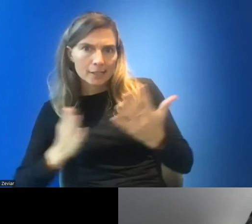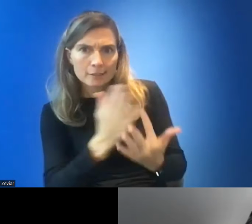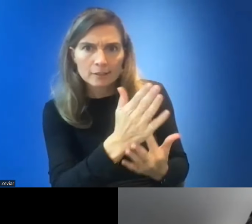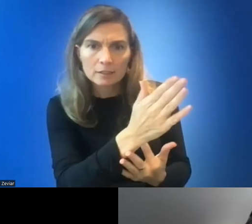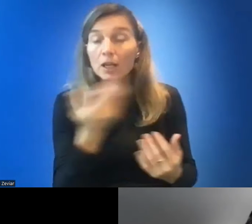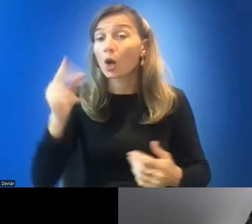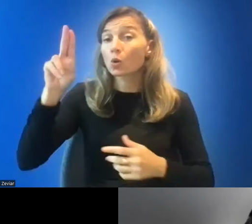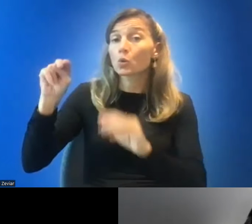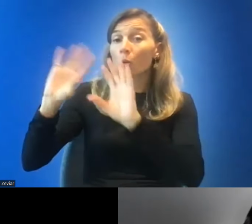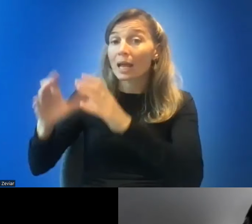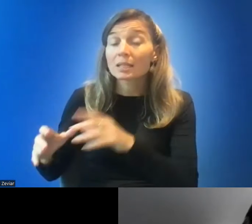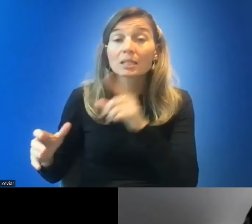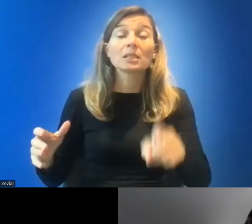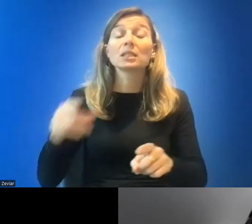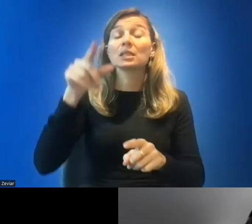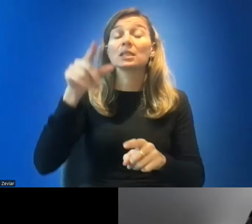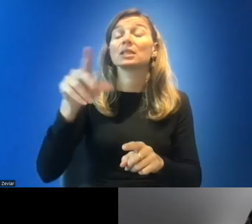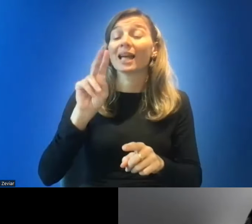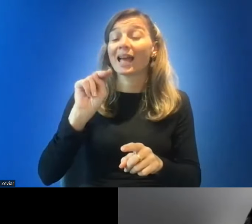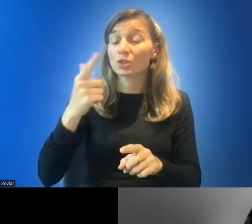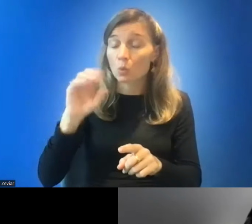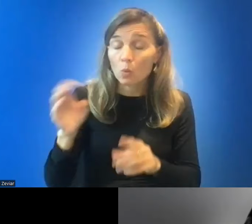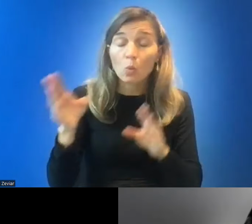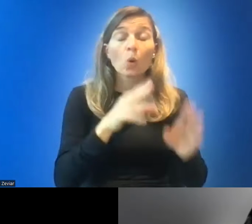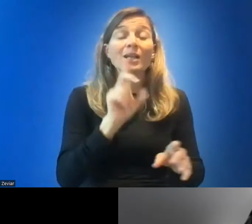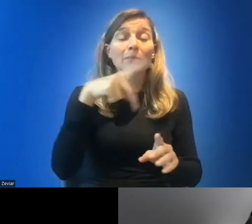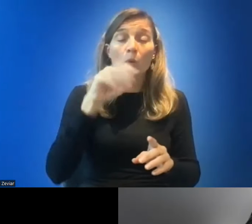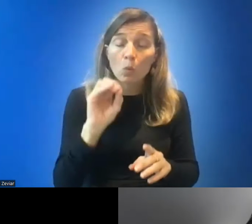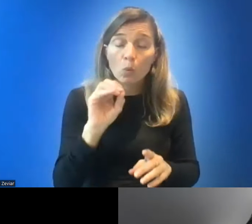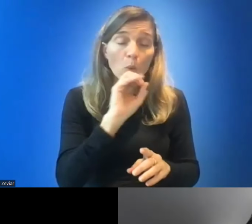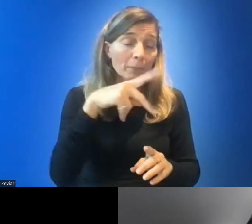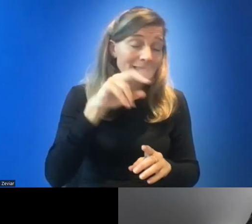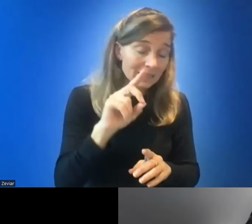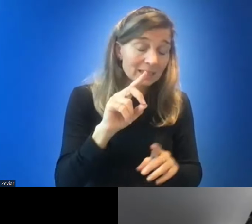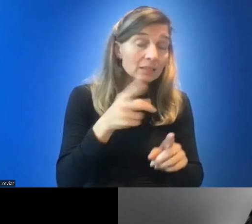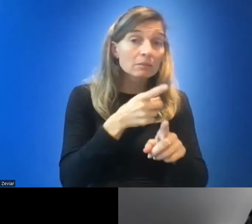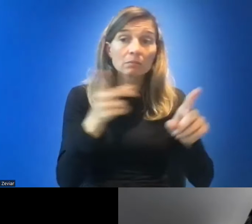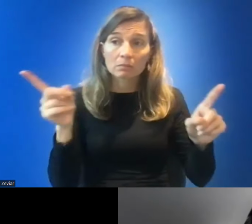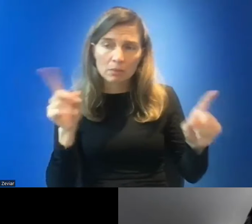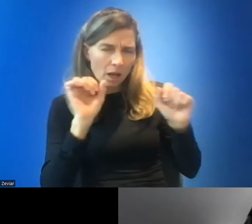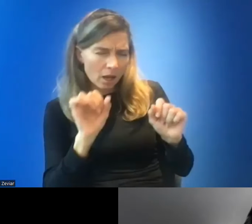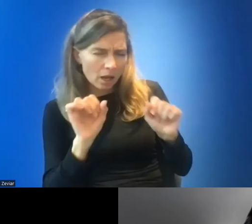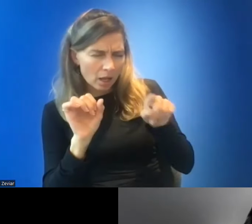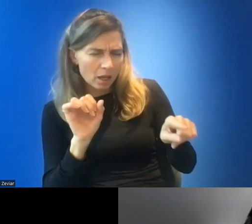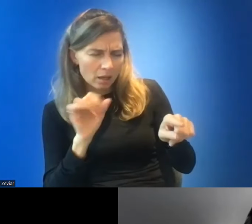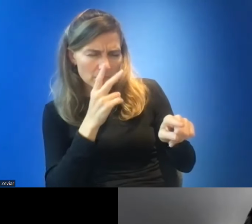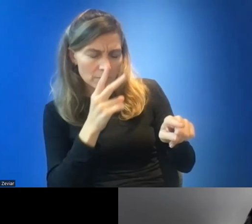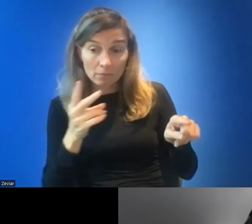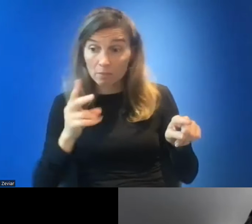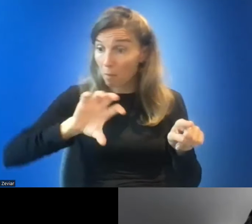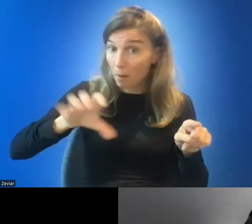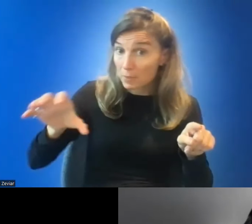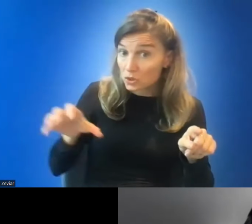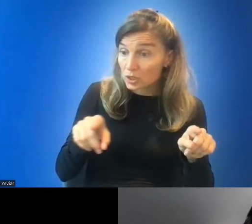of persons with disabilities, NGOs, to monitor the compliance of member states with